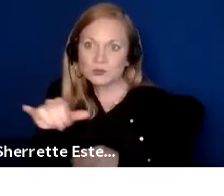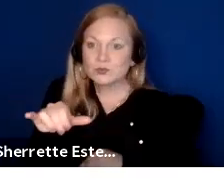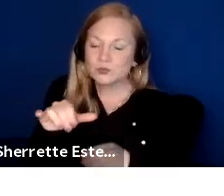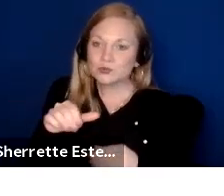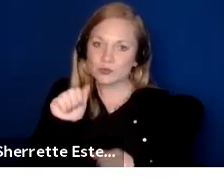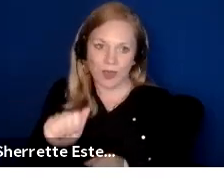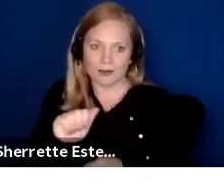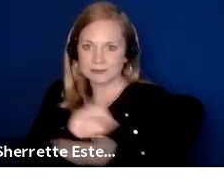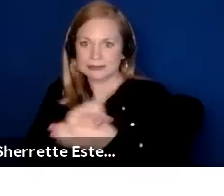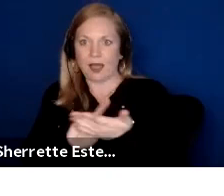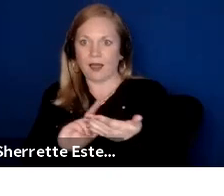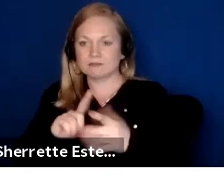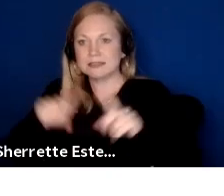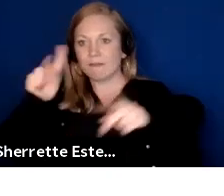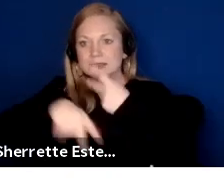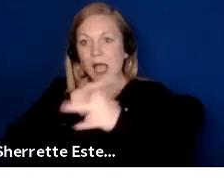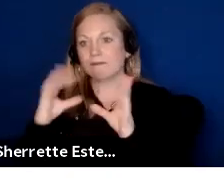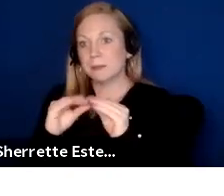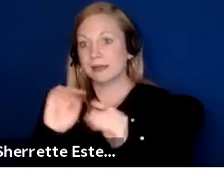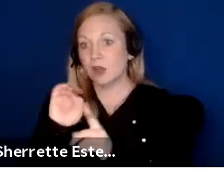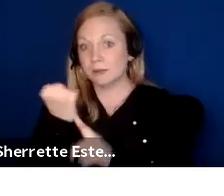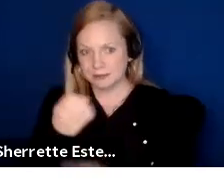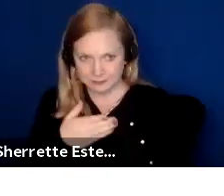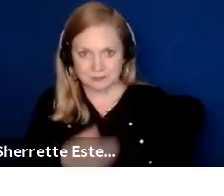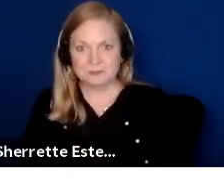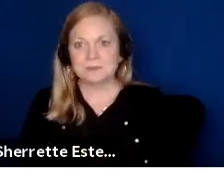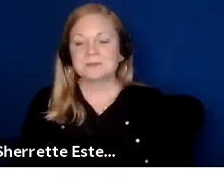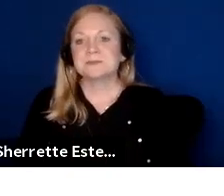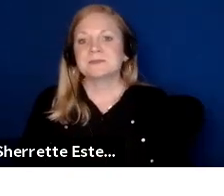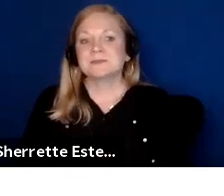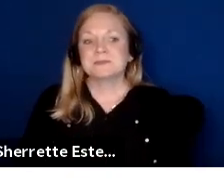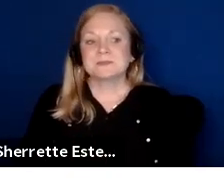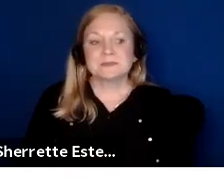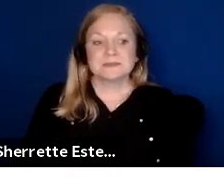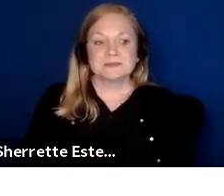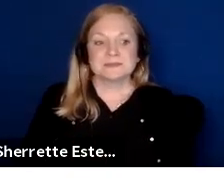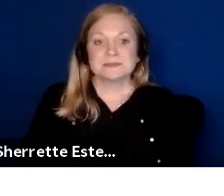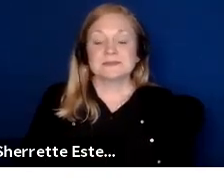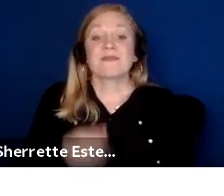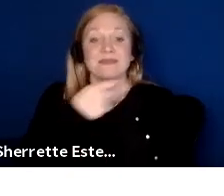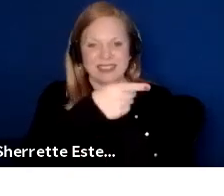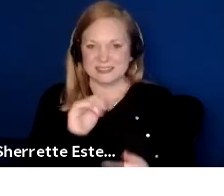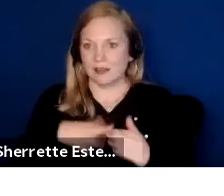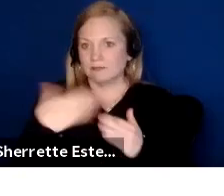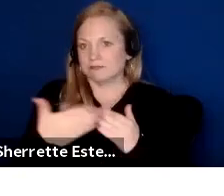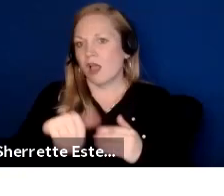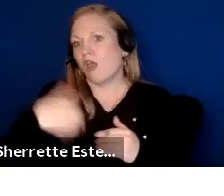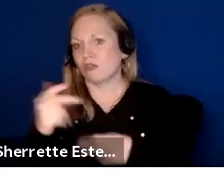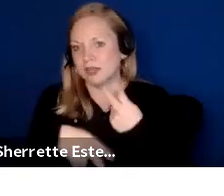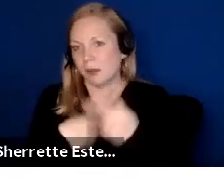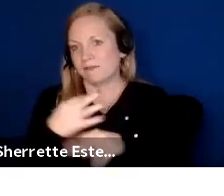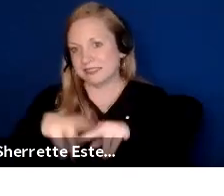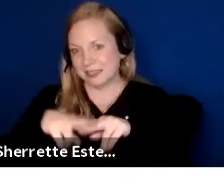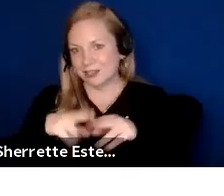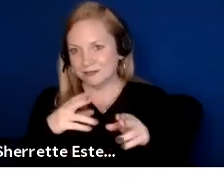type of meeting environments. And the next slide will show another seating arrangement and